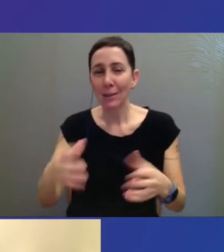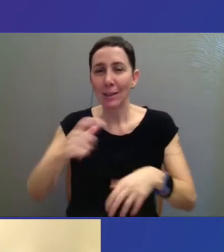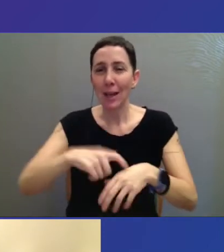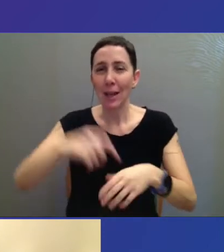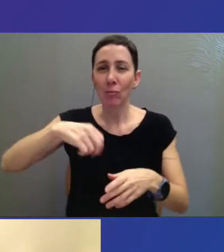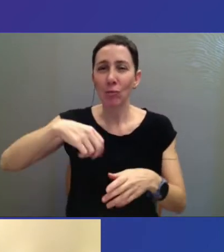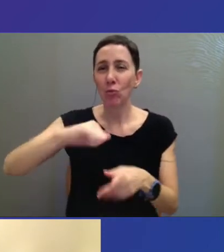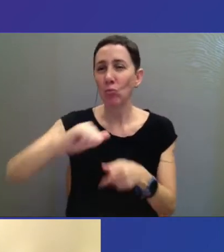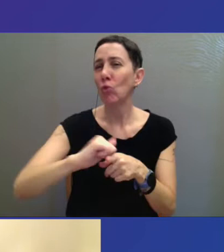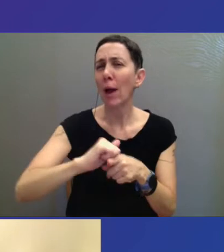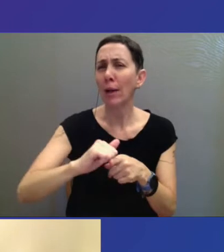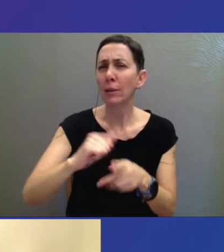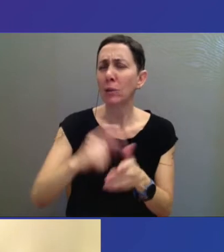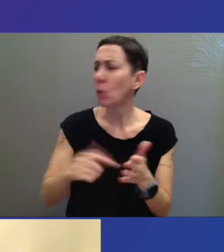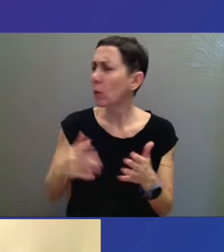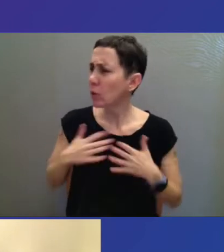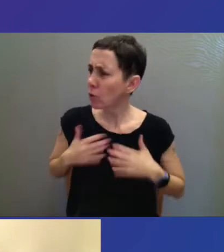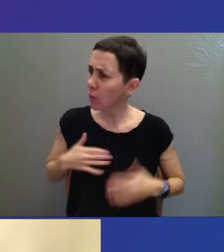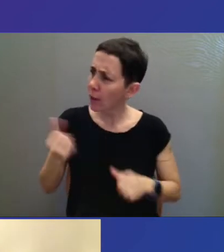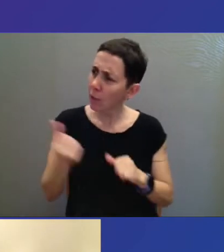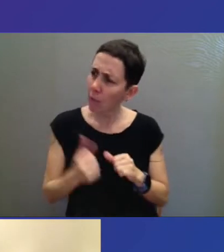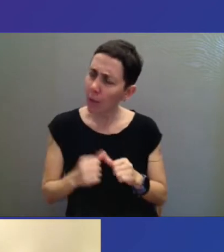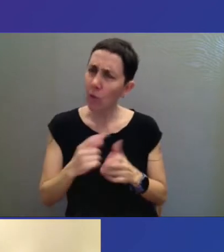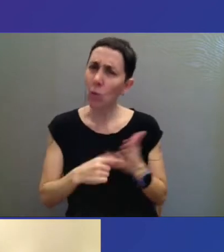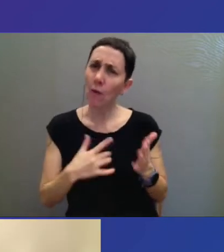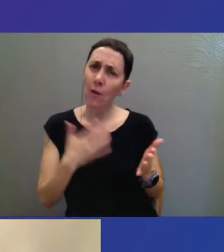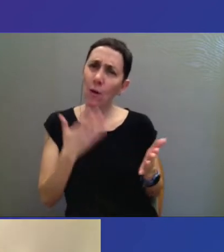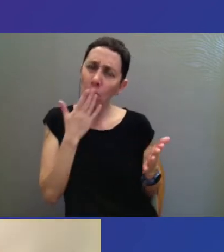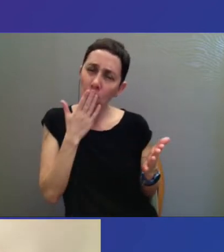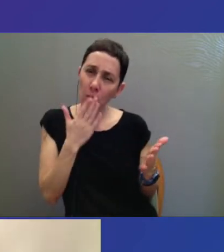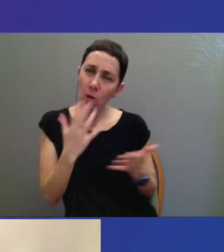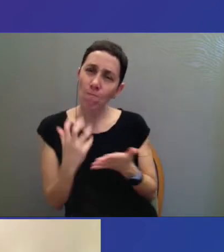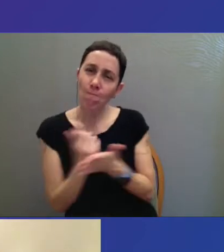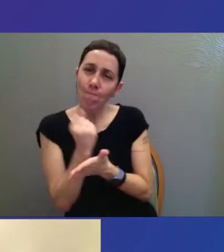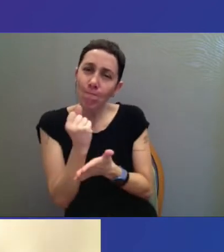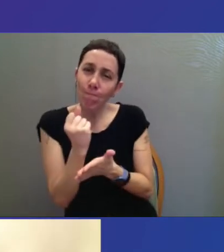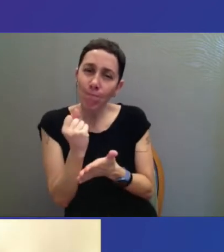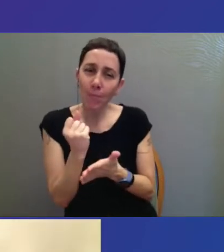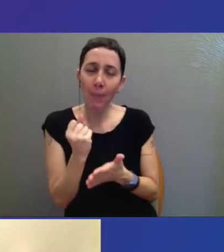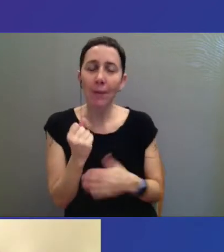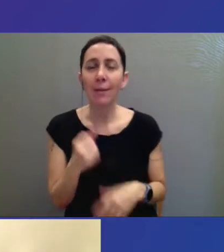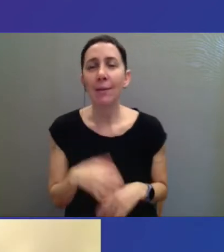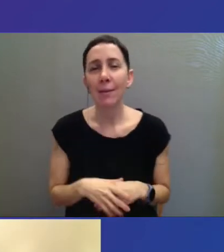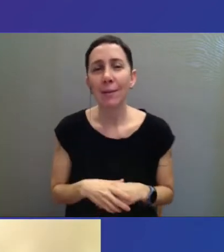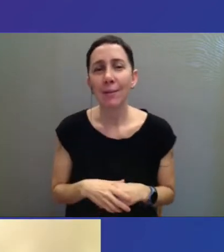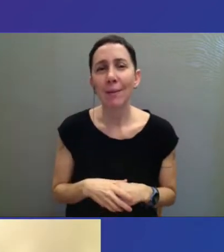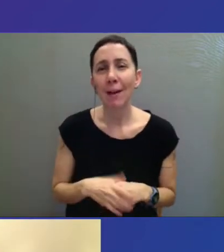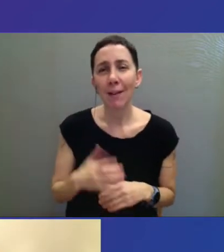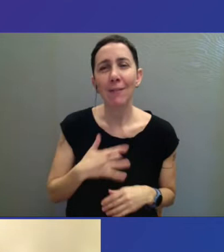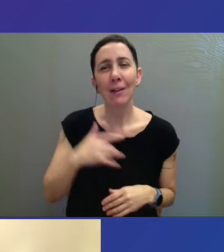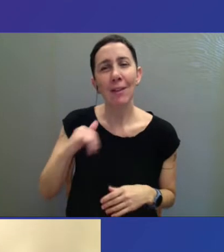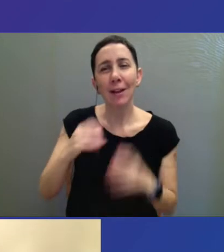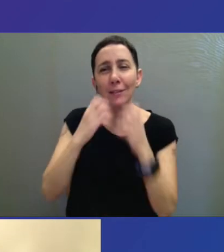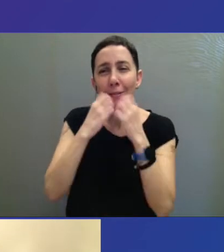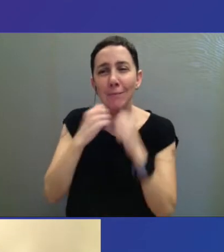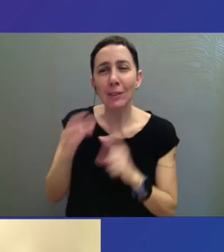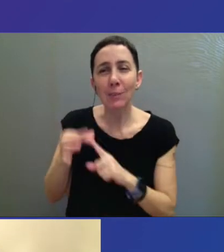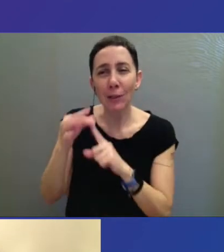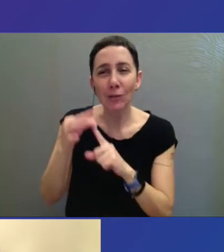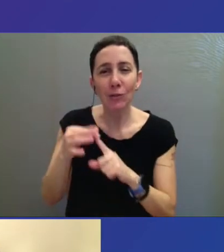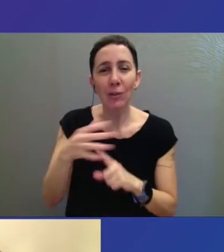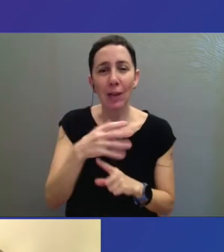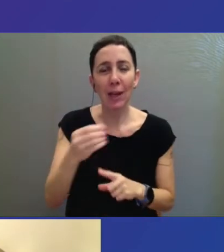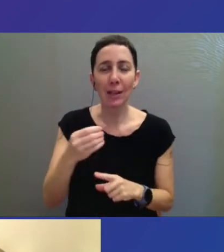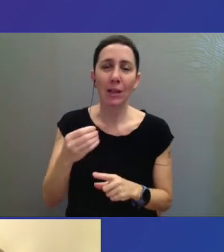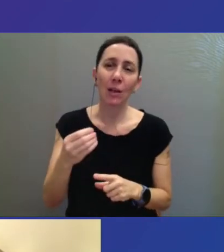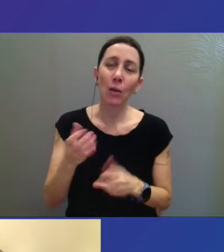body remembered or whatever feels good in their body. That's special to me. And I suppose social dance is the way in which